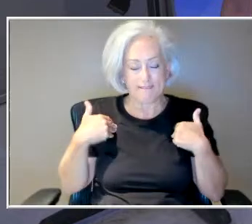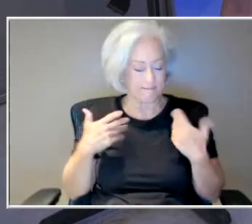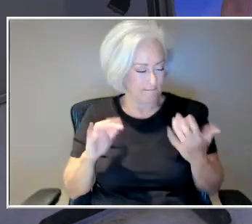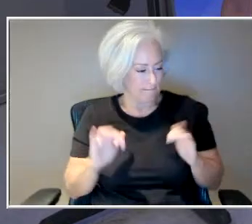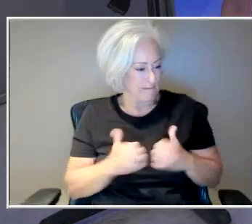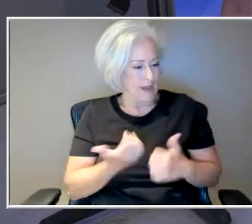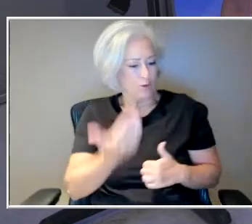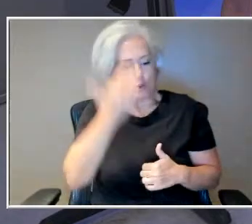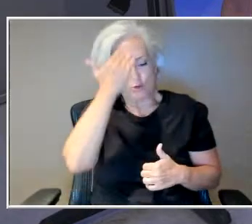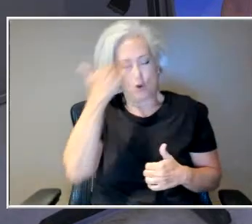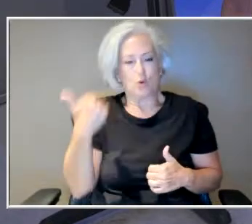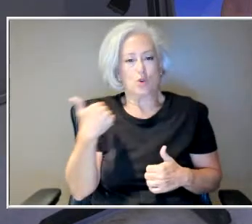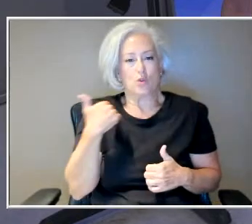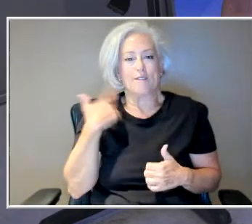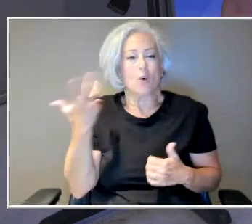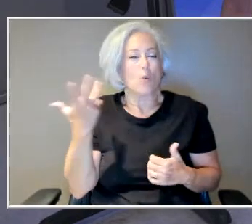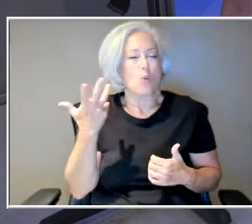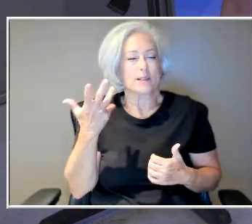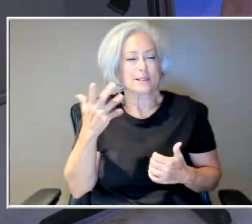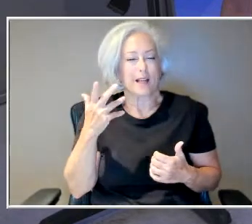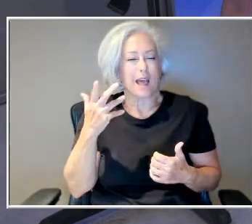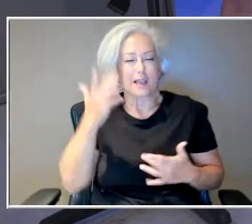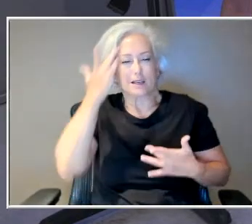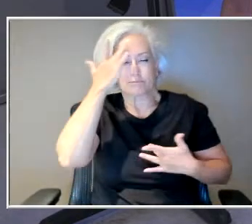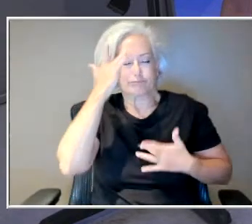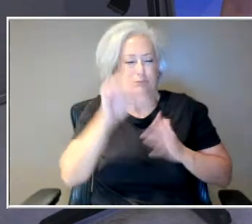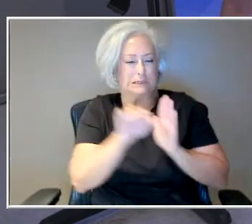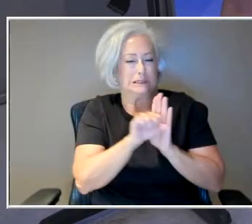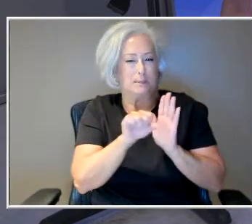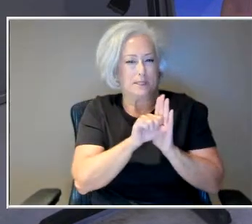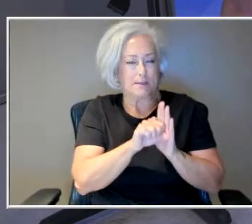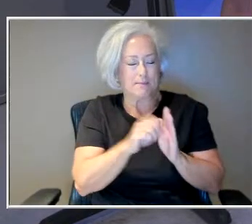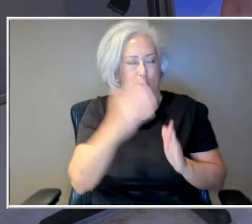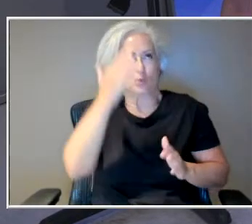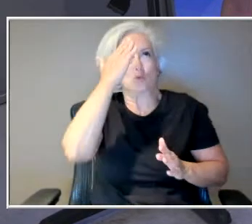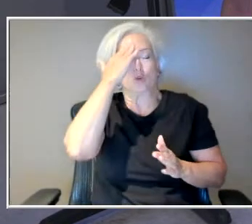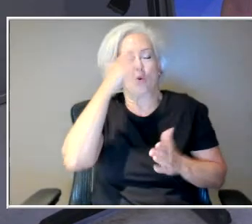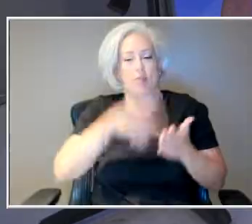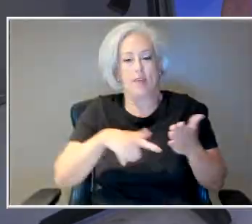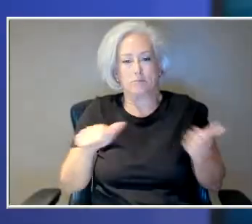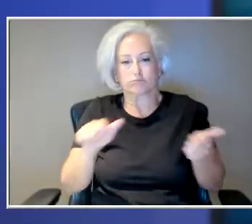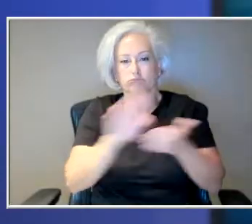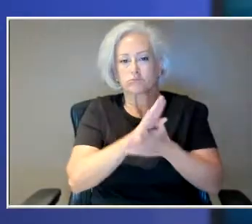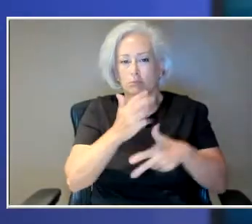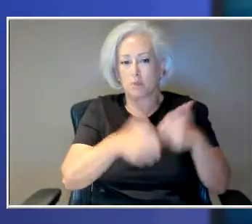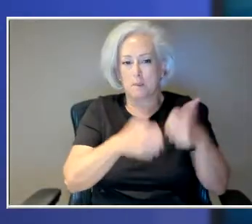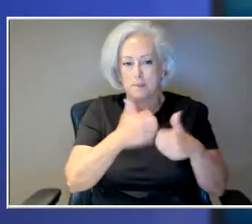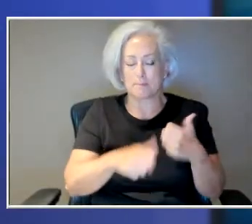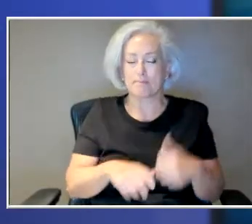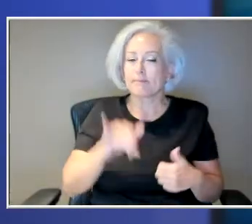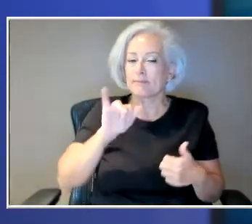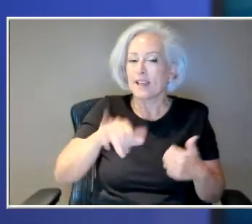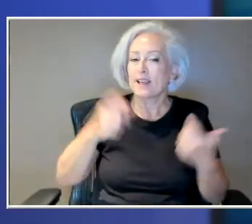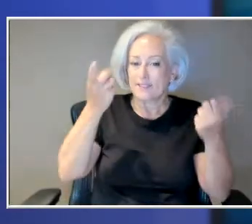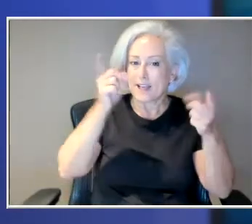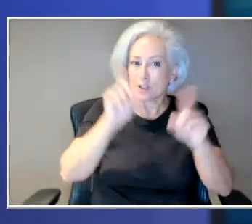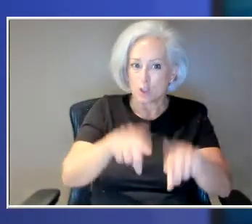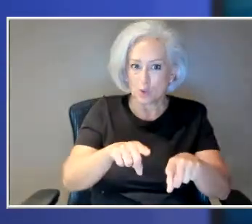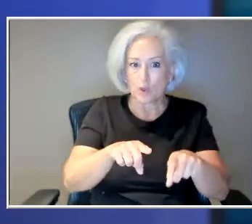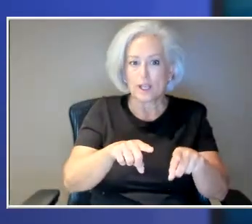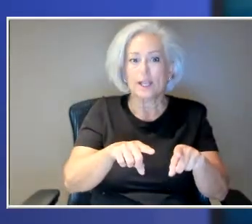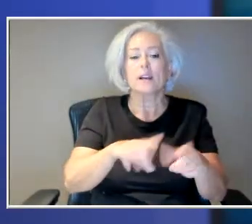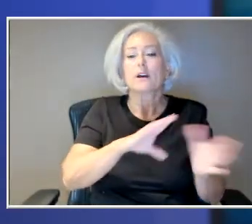supposed to tip you off to know that this is something that is going to cause a major problem? I agree. This is one of the challenges related to aneurysm management, is